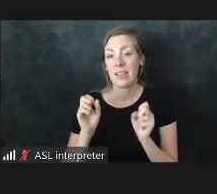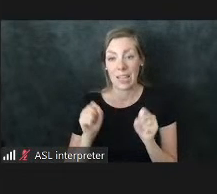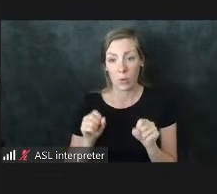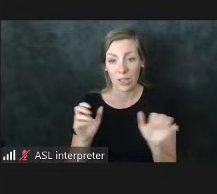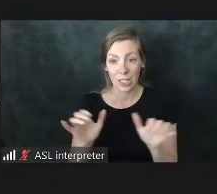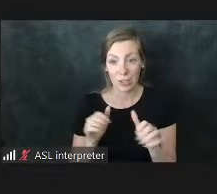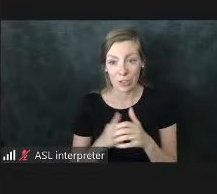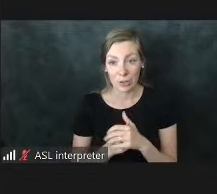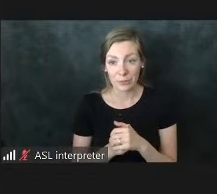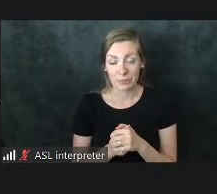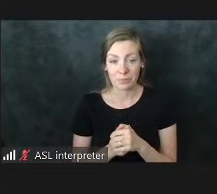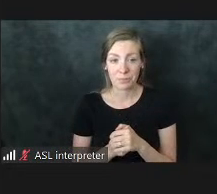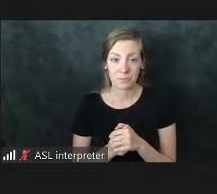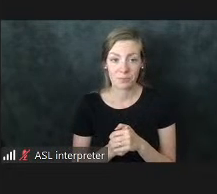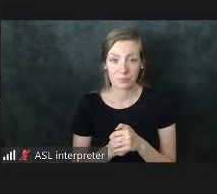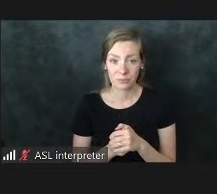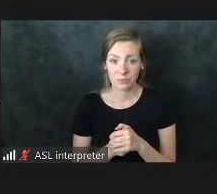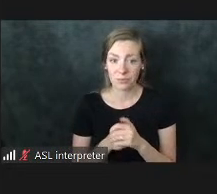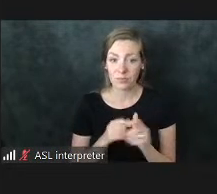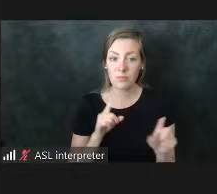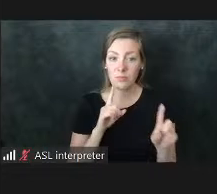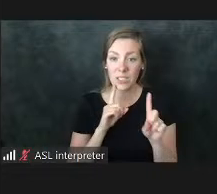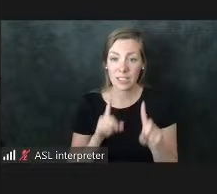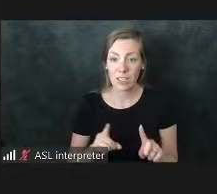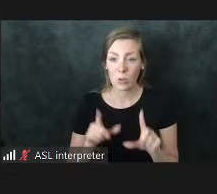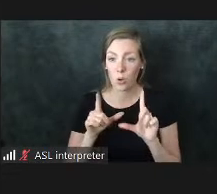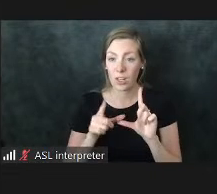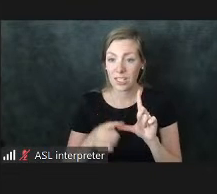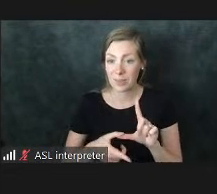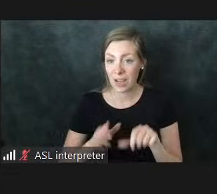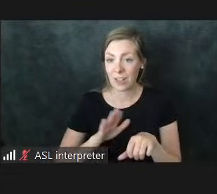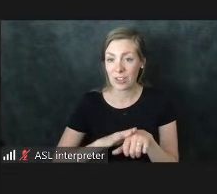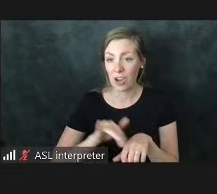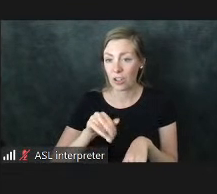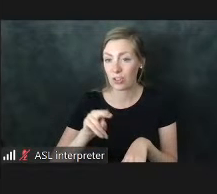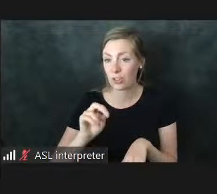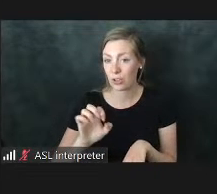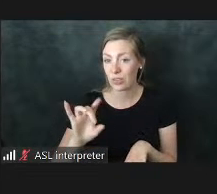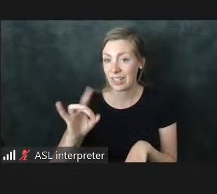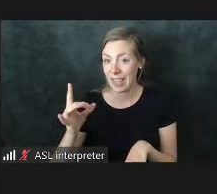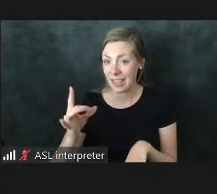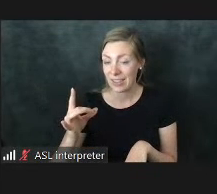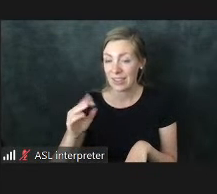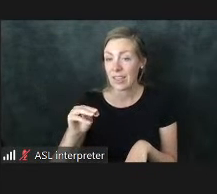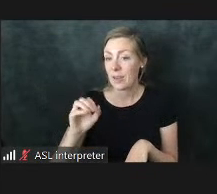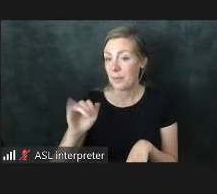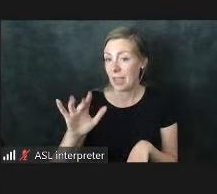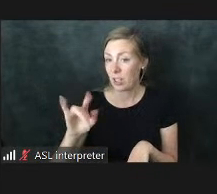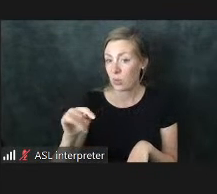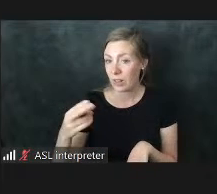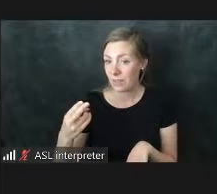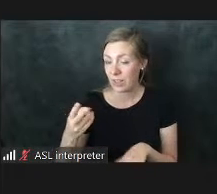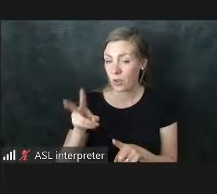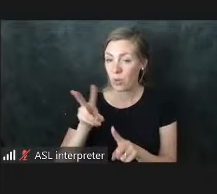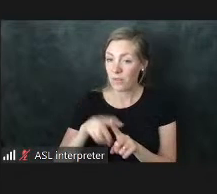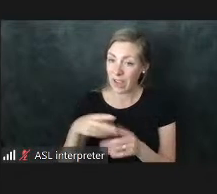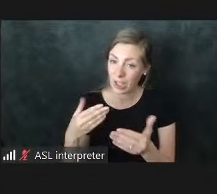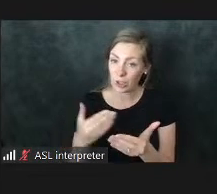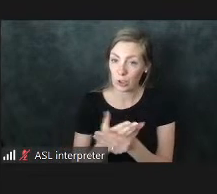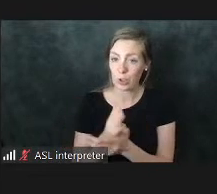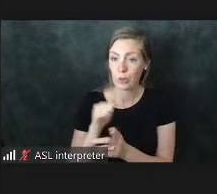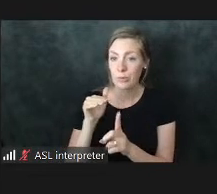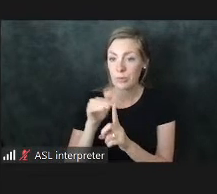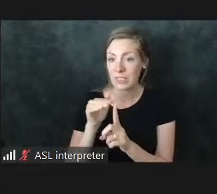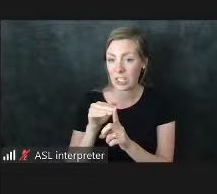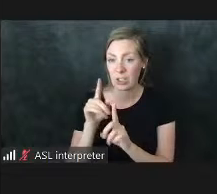right permits. utilizando el agua This para order expires on June 8th. entonces esto va a On the empezar 5th, Sonoma Water para filed new petitions with the State Water se